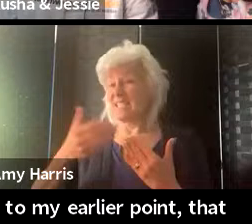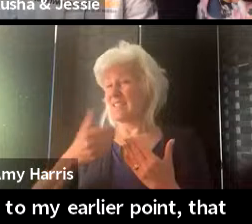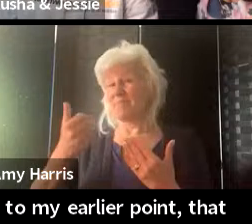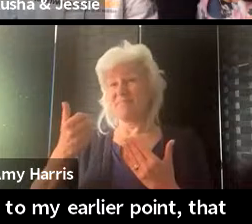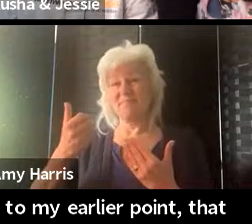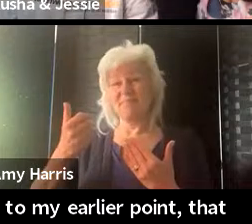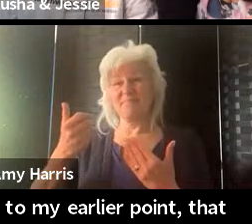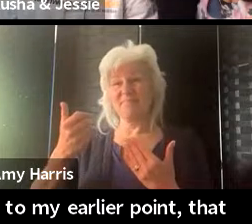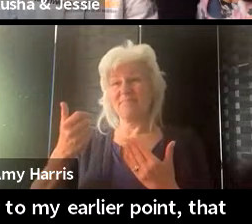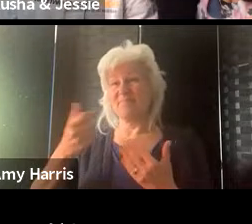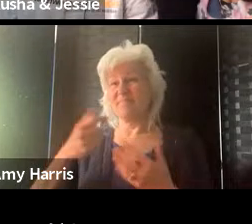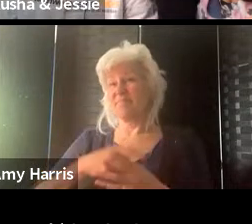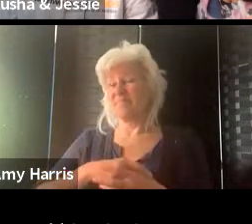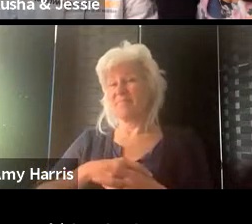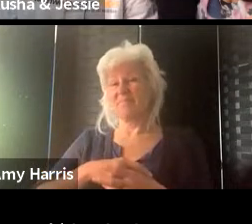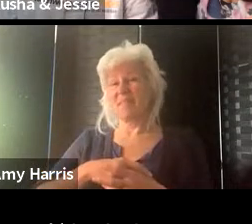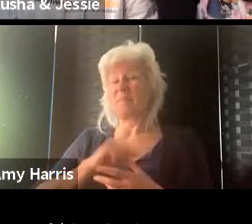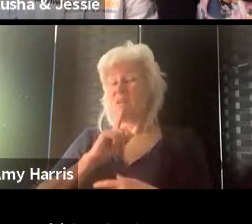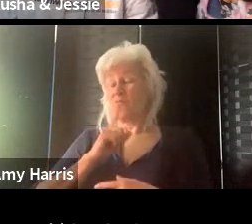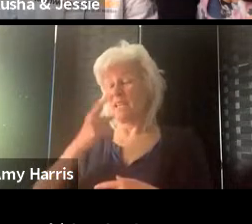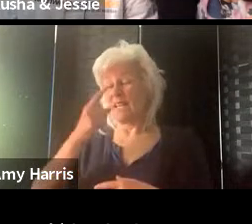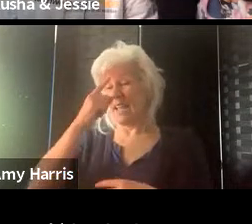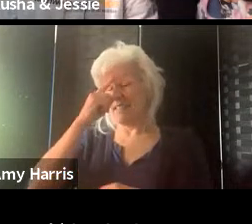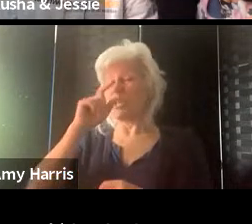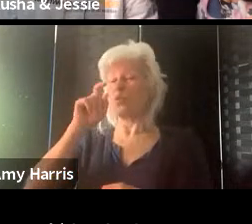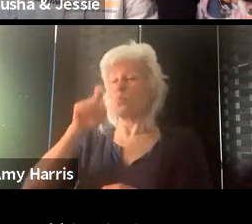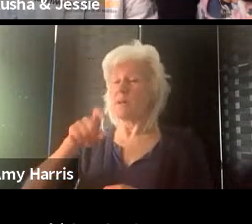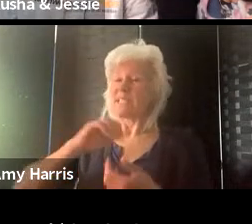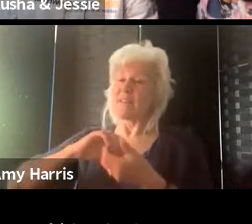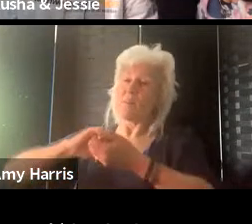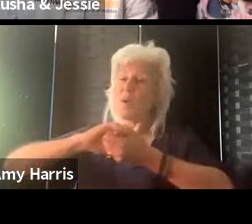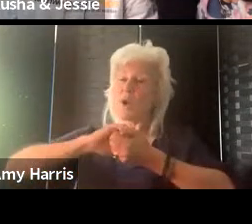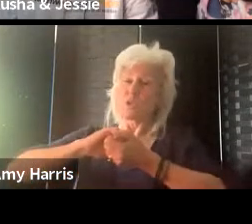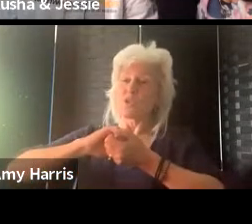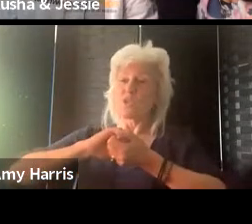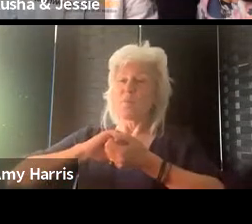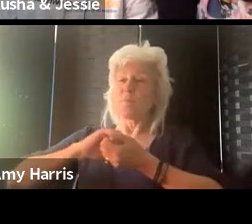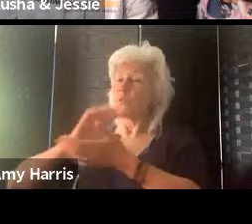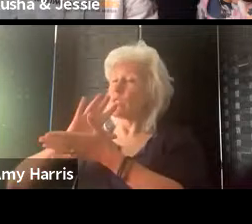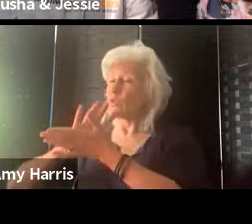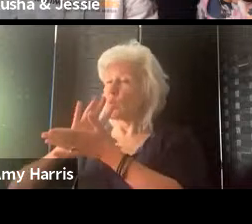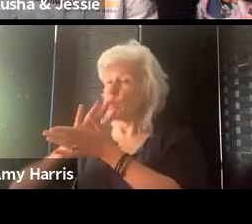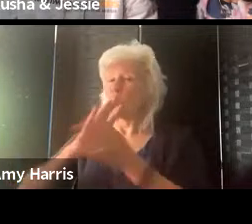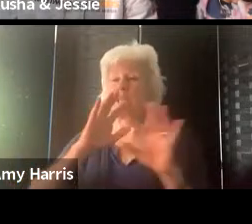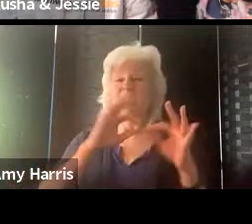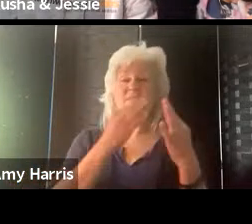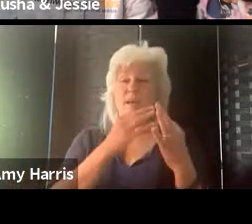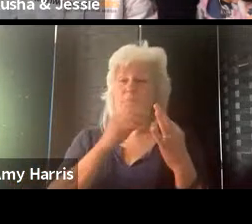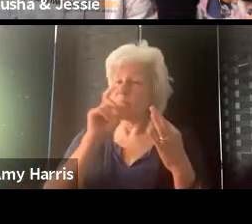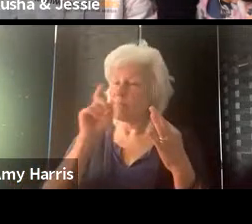it's not an easy thing, but I definitely think there's got to be a partnership between school and family.